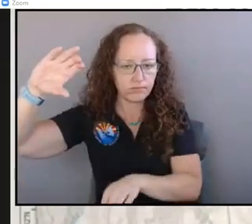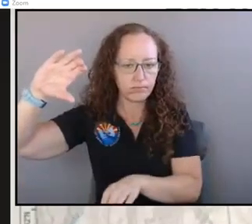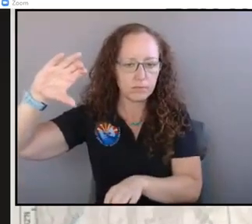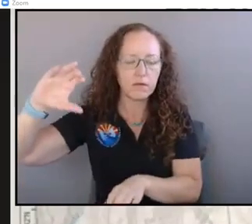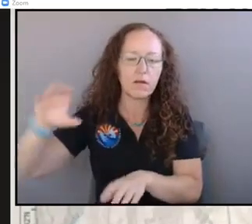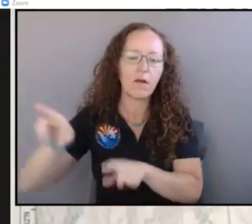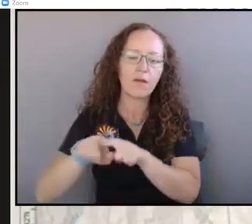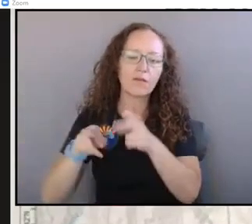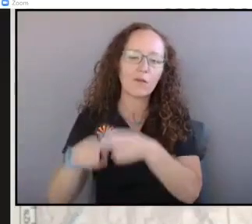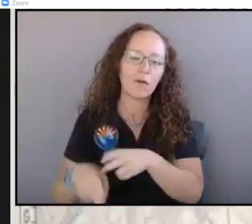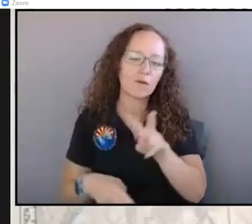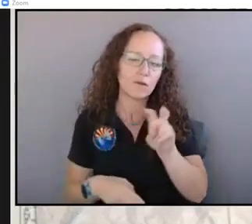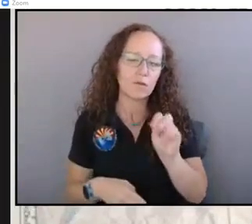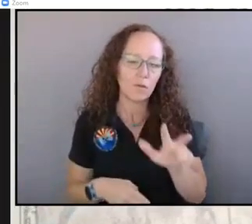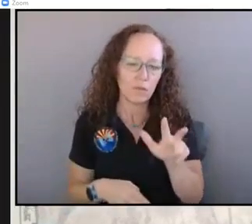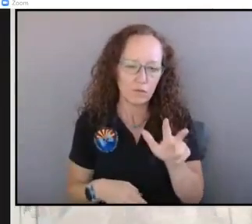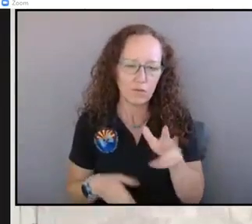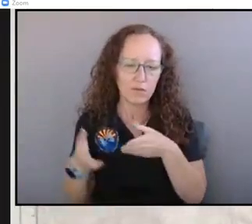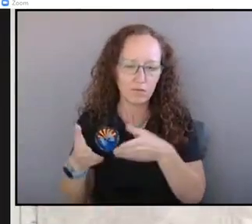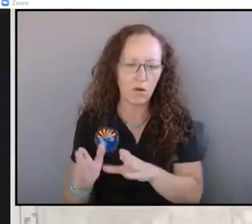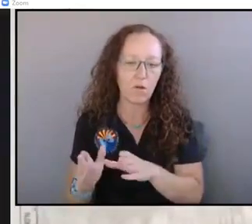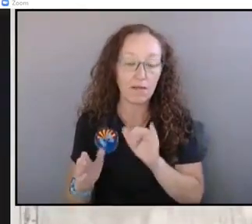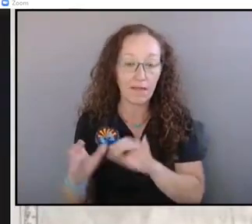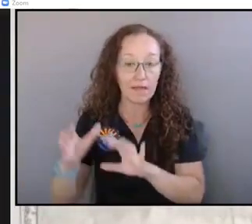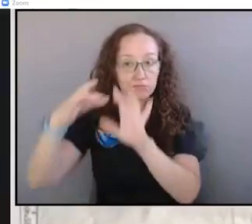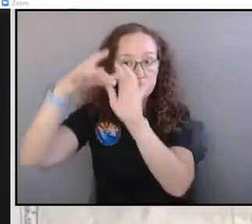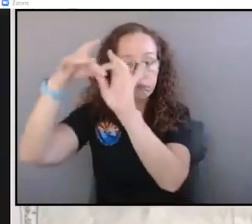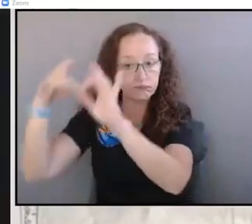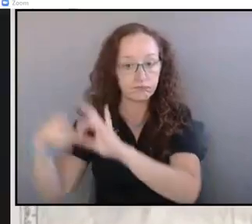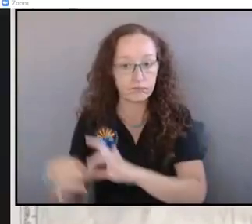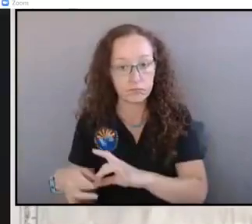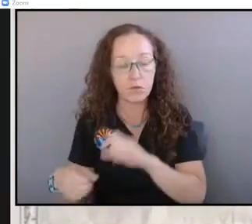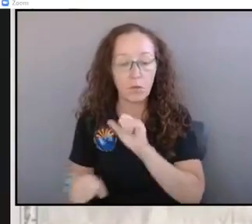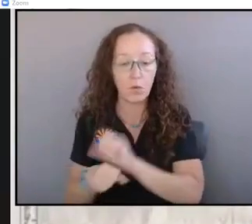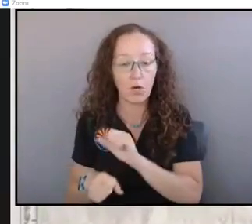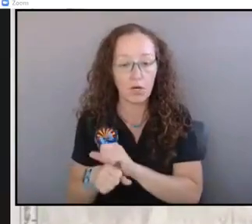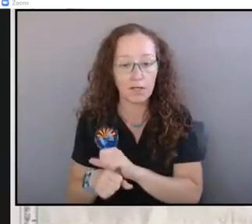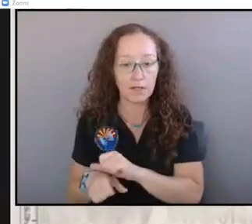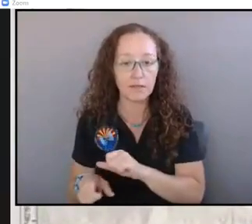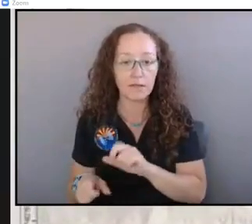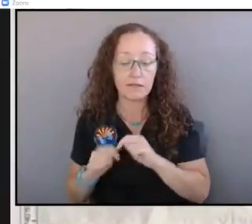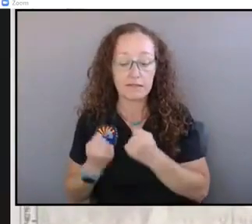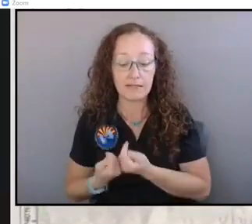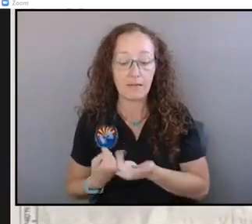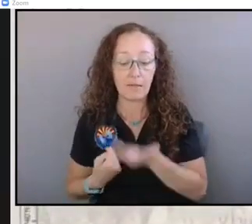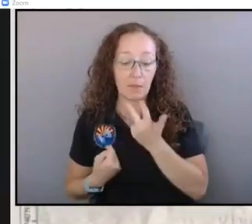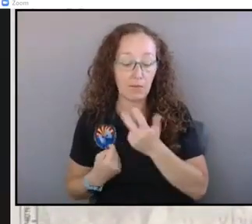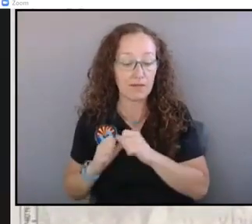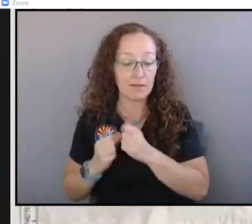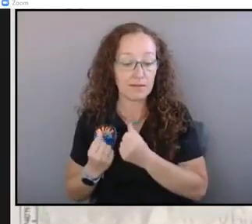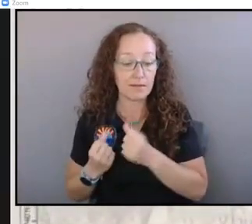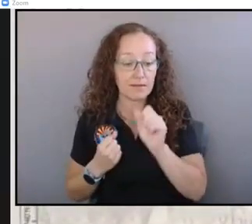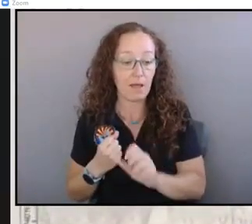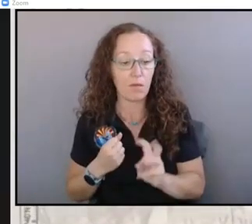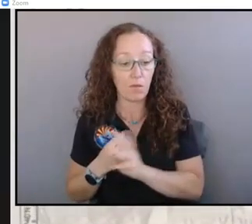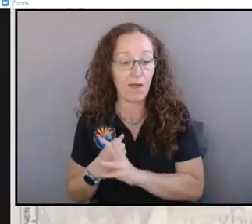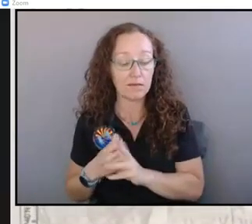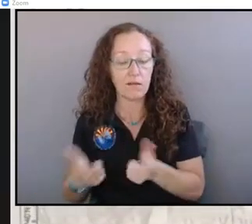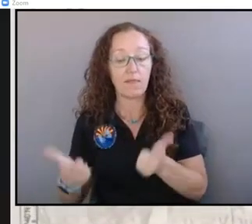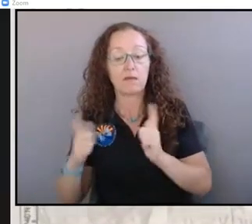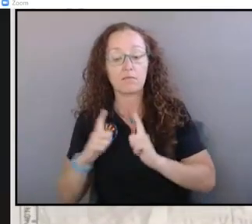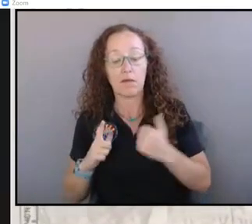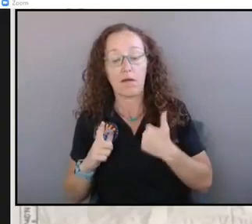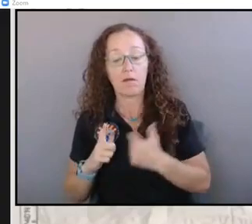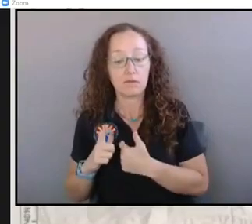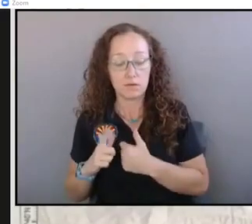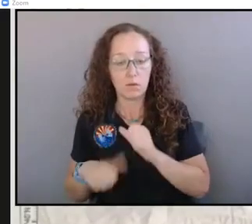connection that we've been working on, both Team 3 from the Southwest and ourselves, for the last couple days, of improving and making sure that